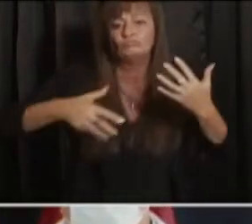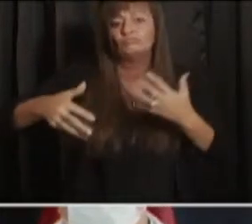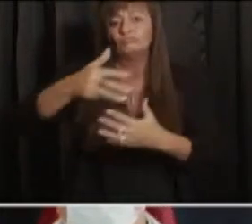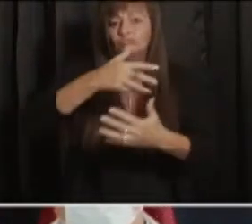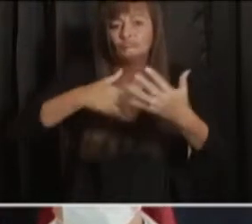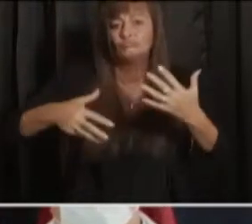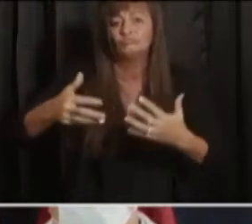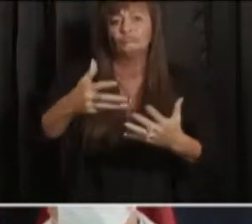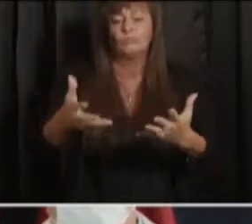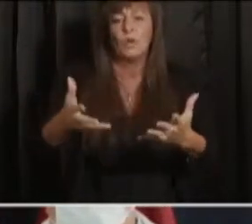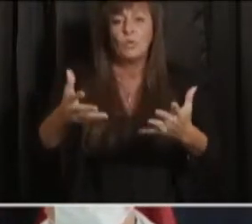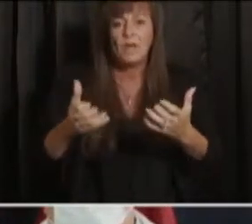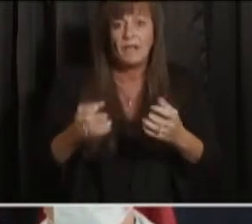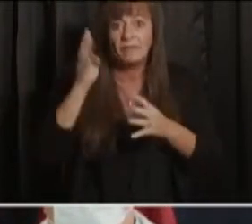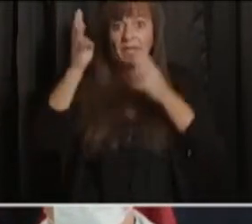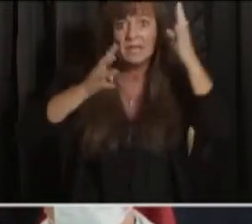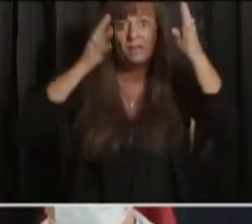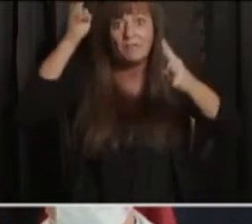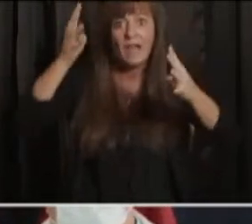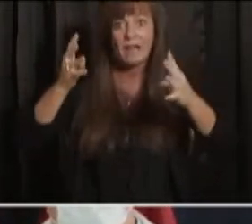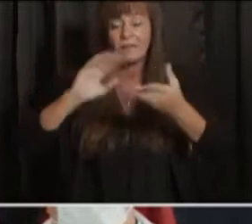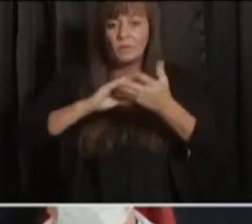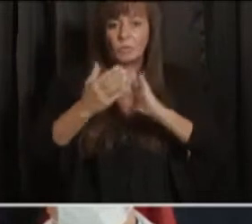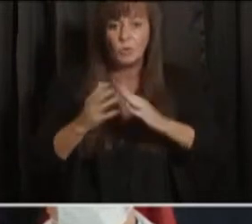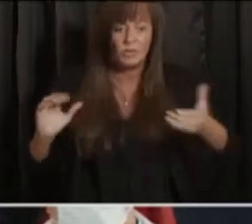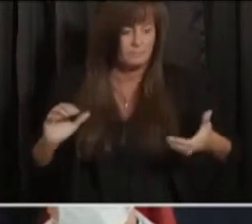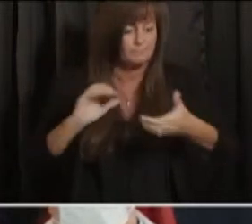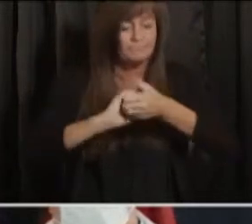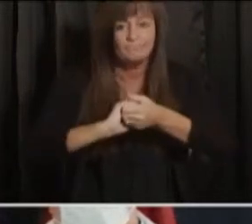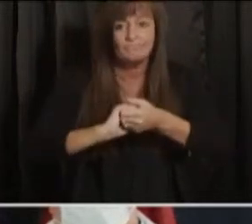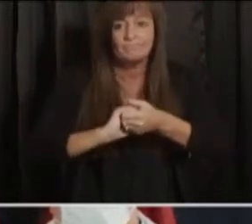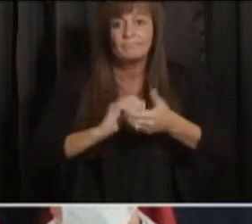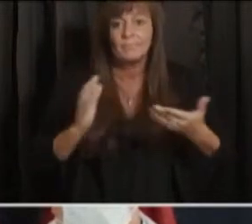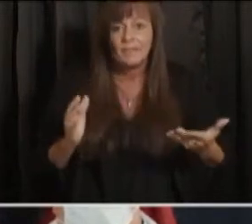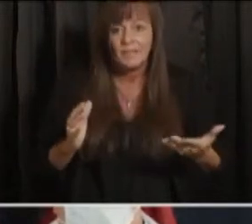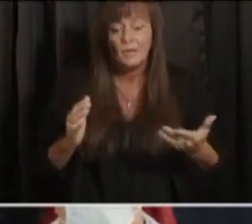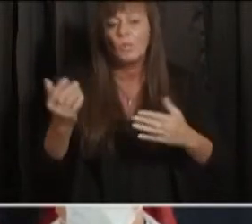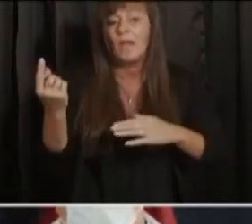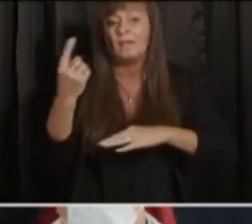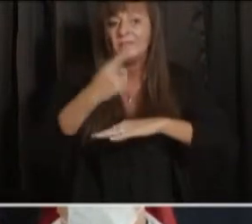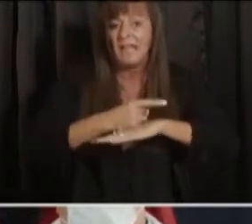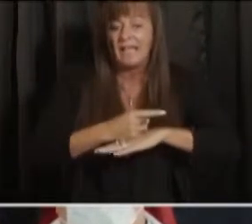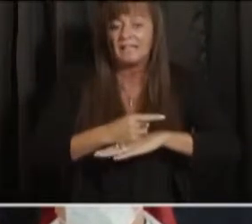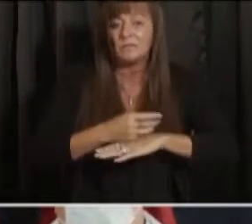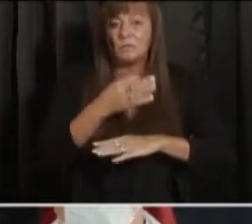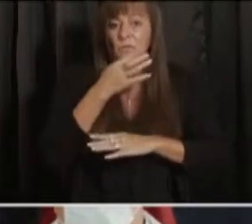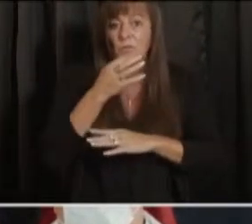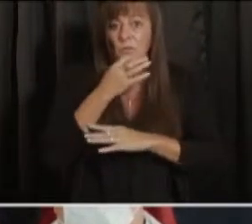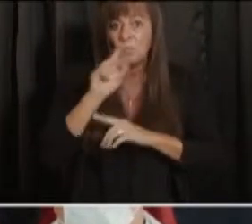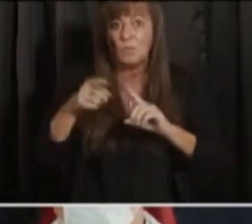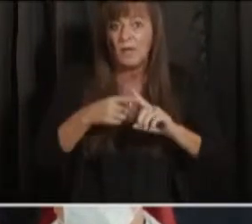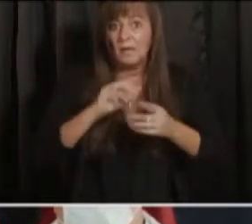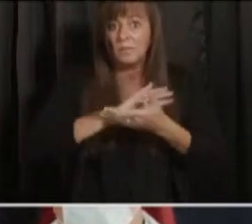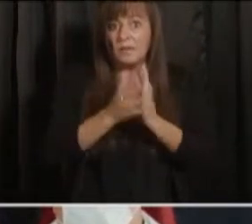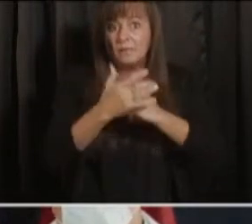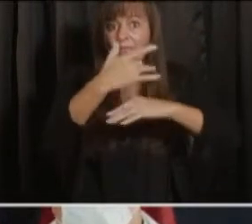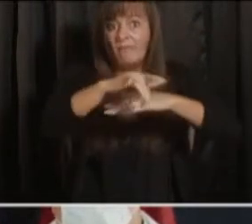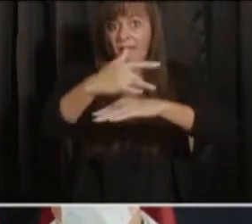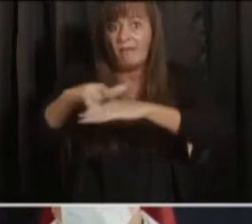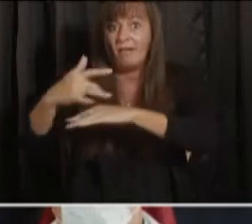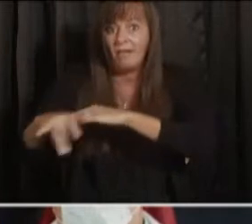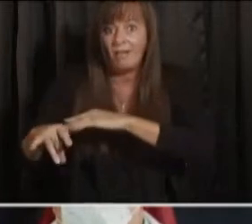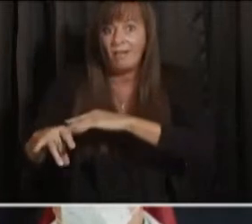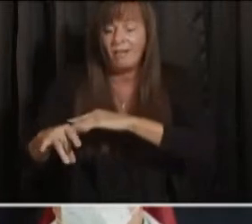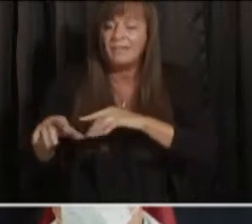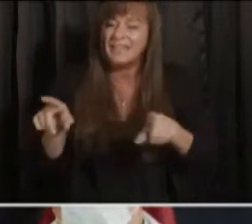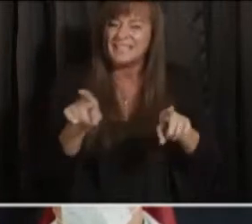innovative community partnerships with dates over the first couple weeks of when it's available. Just as we were eagerly planning for